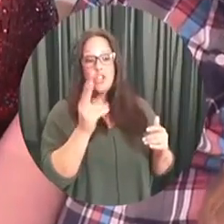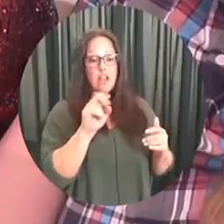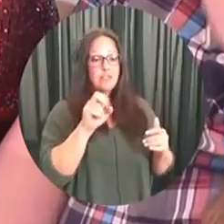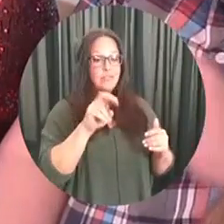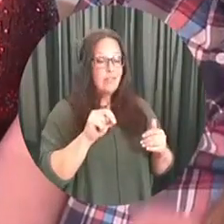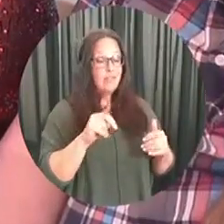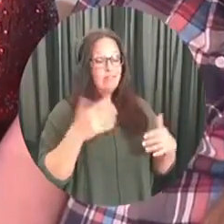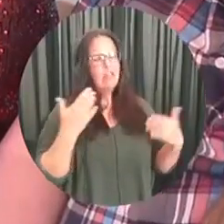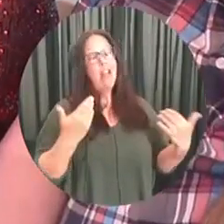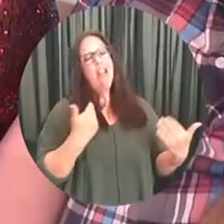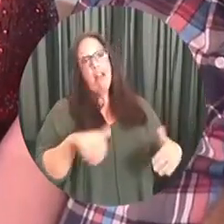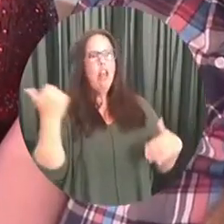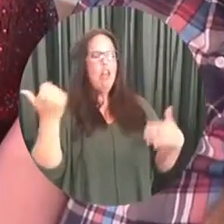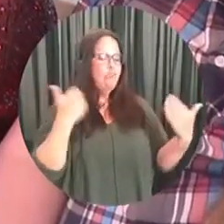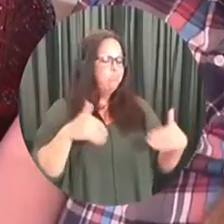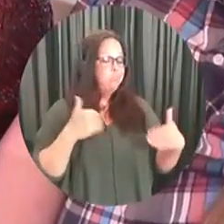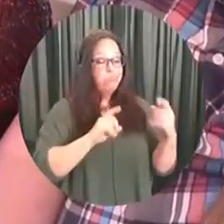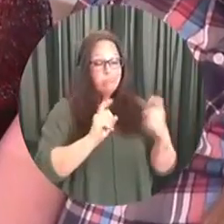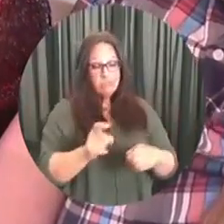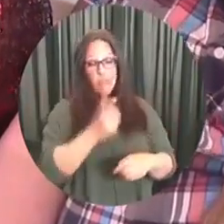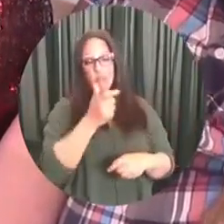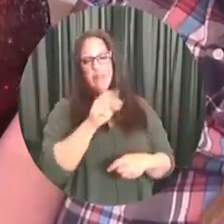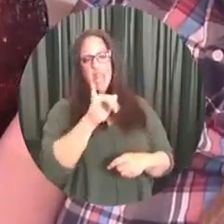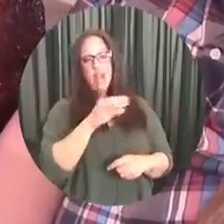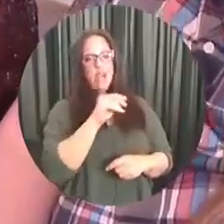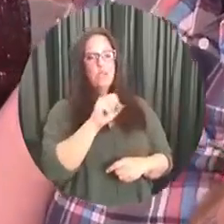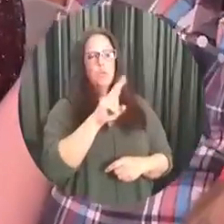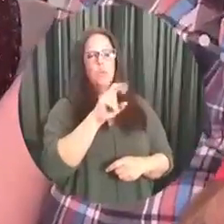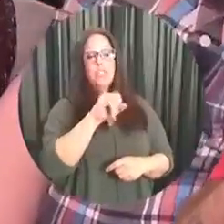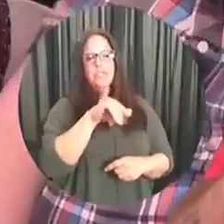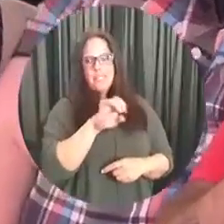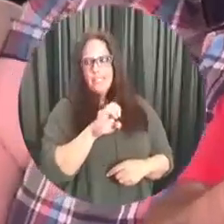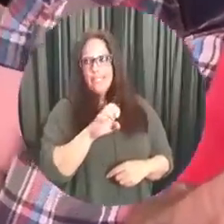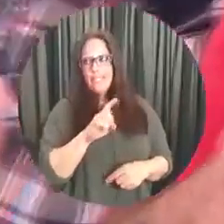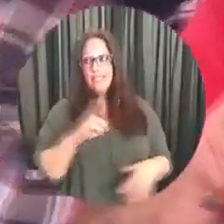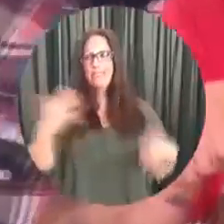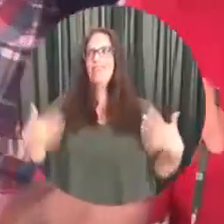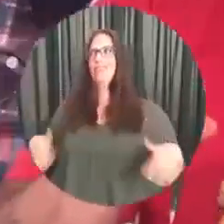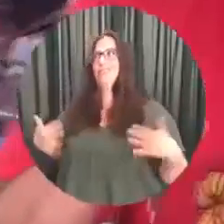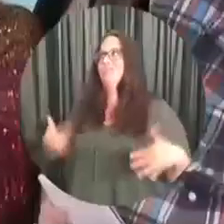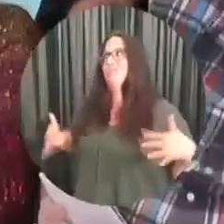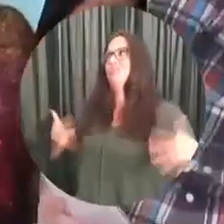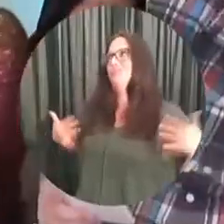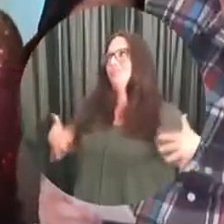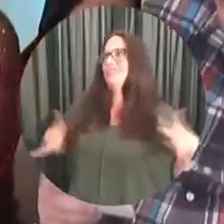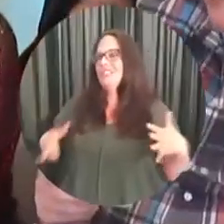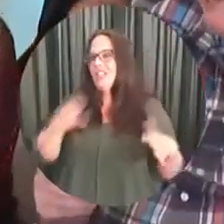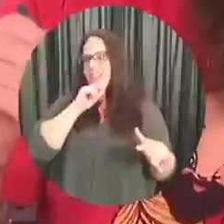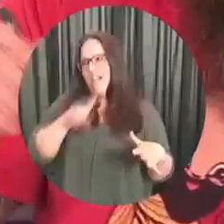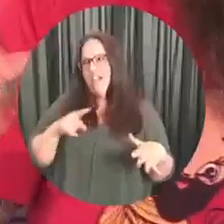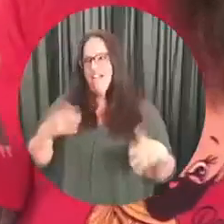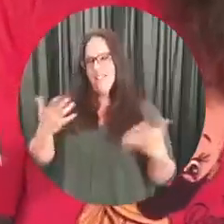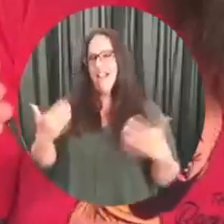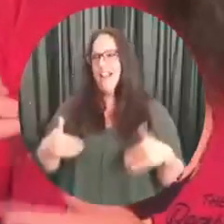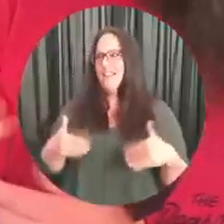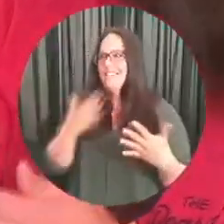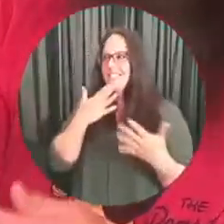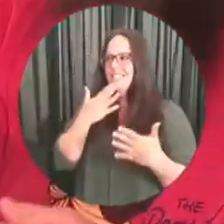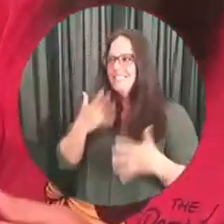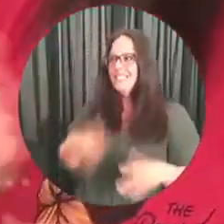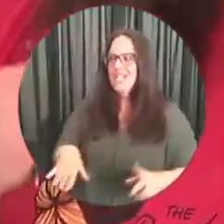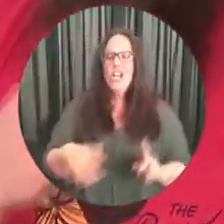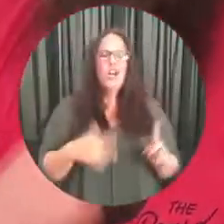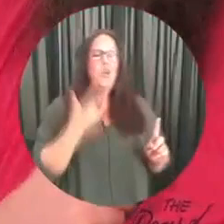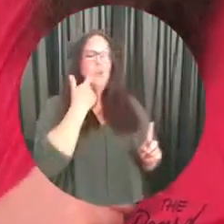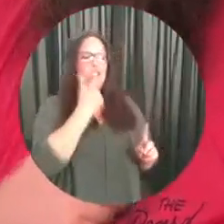donation from Gary and Susie Woodard. Mercy, mercy, my fam in Marietta. I love it. So we just got a Guardian donation